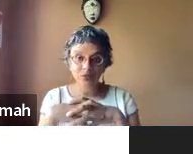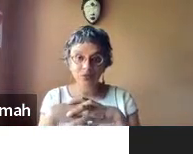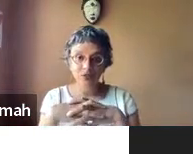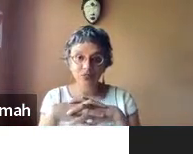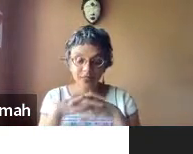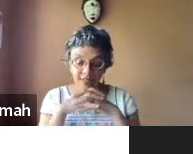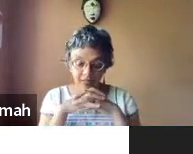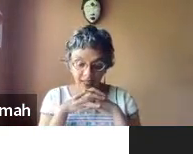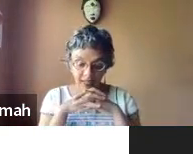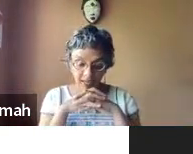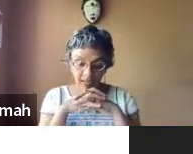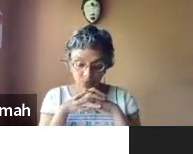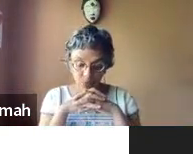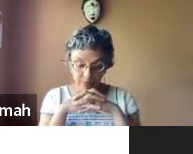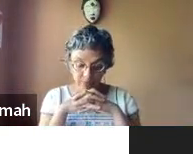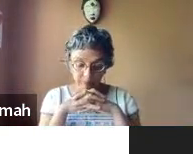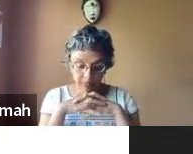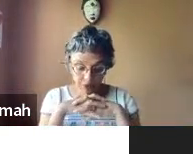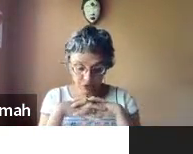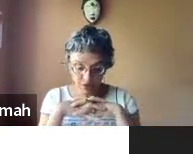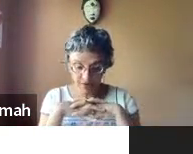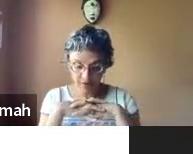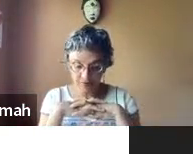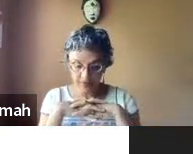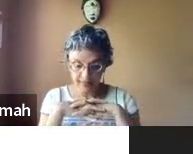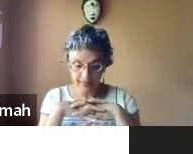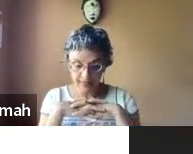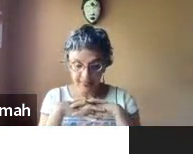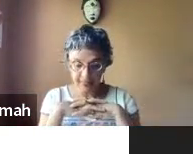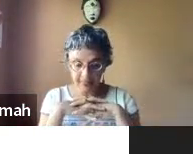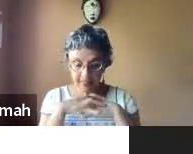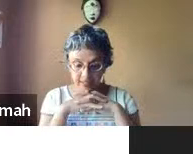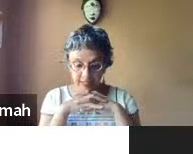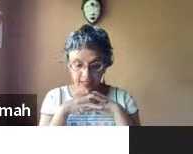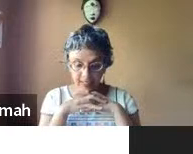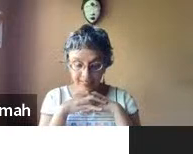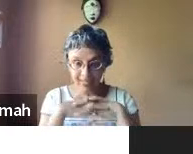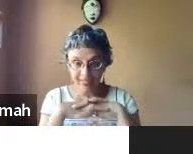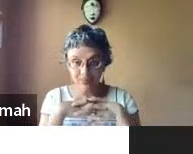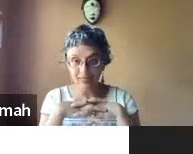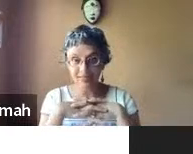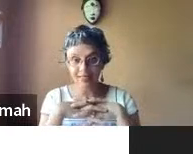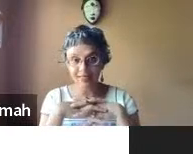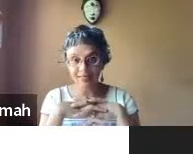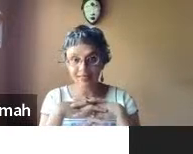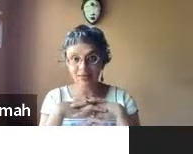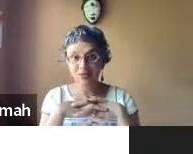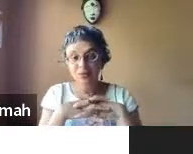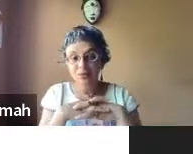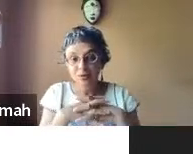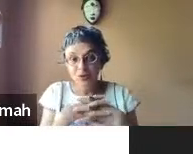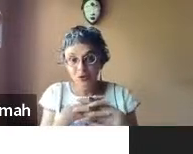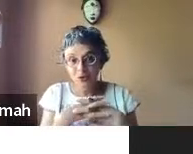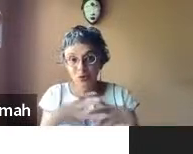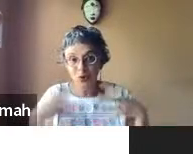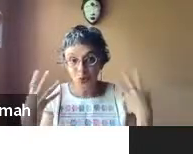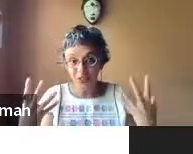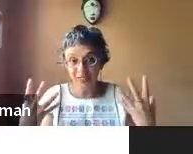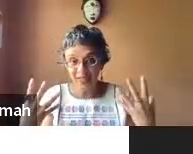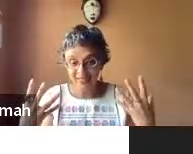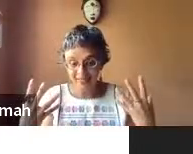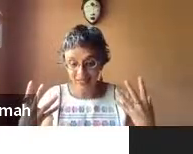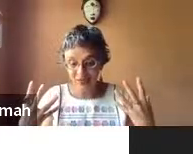old figures with much of the assessment needed